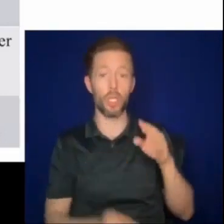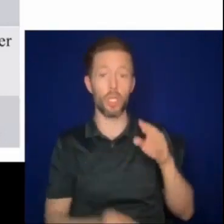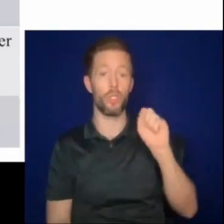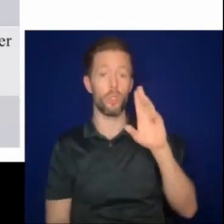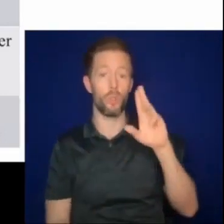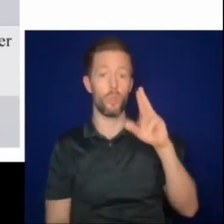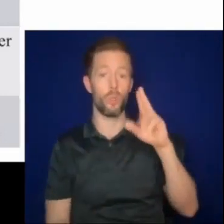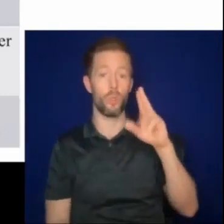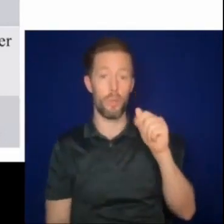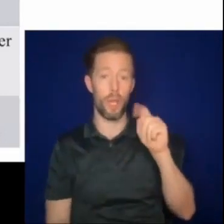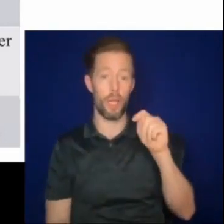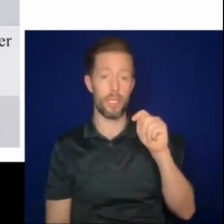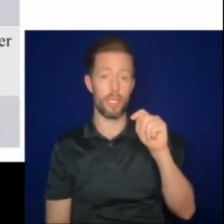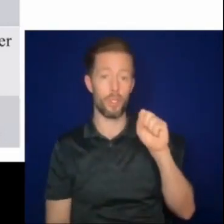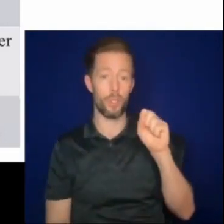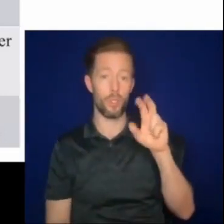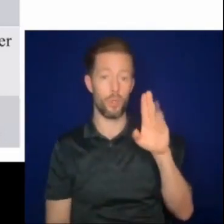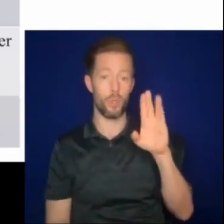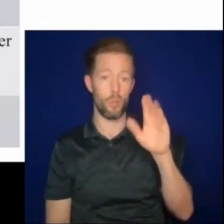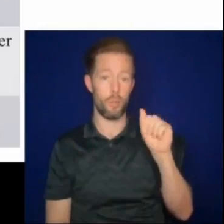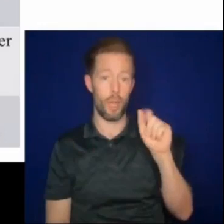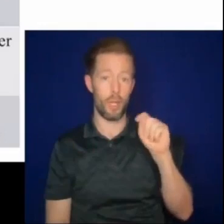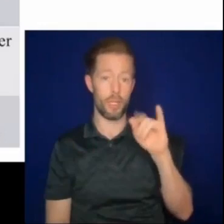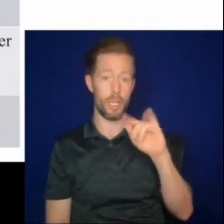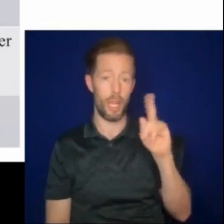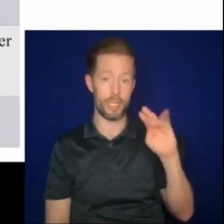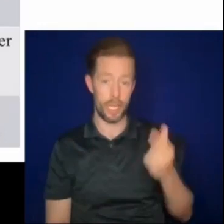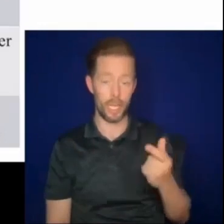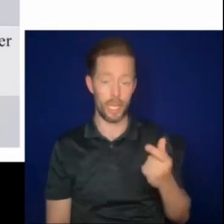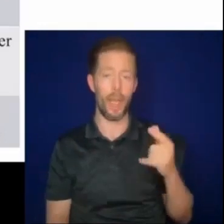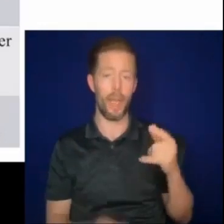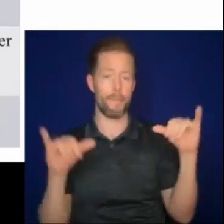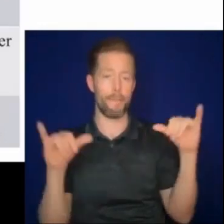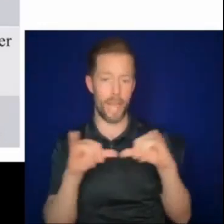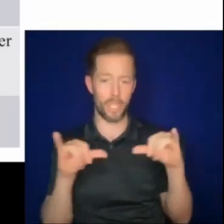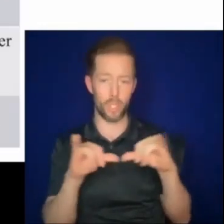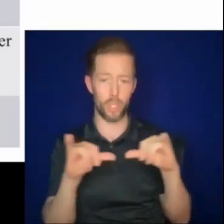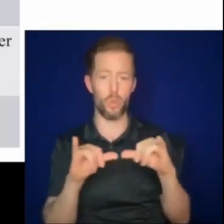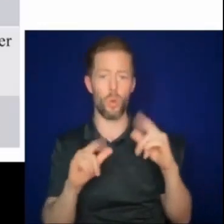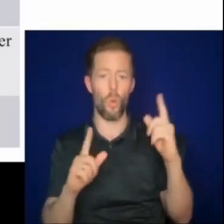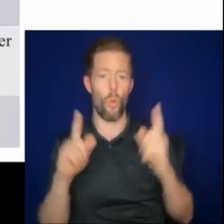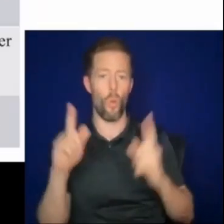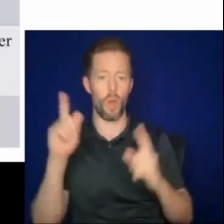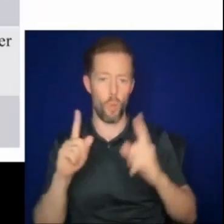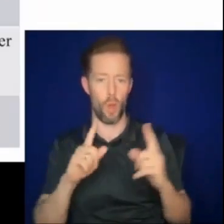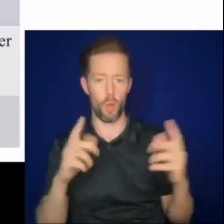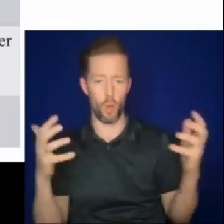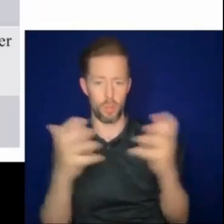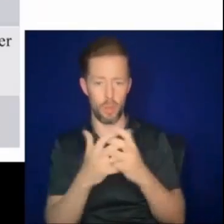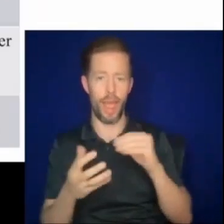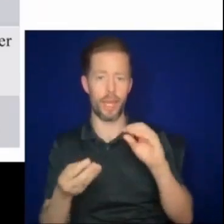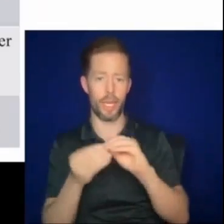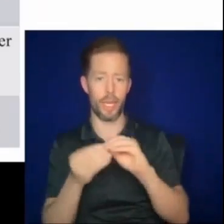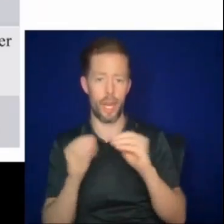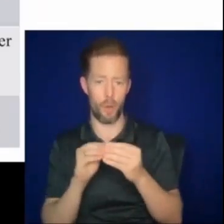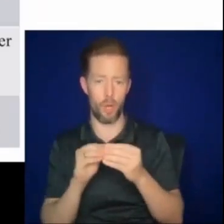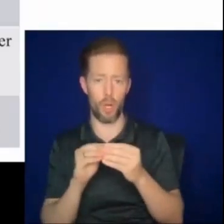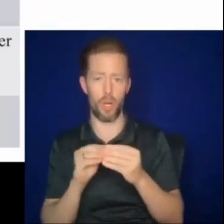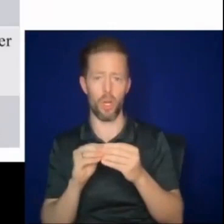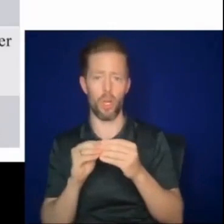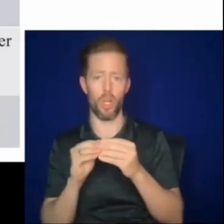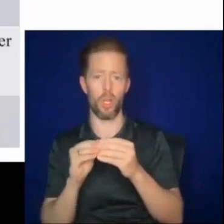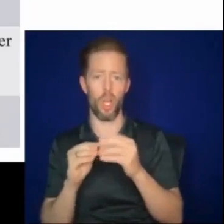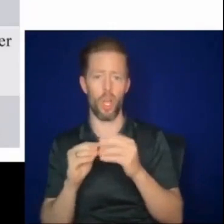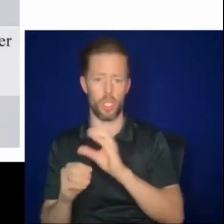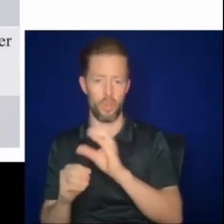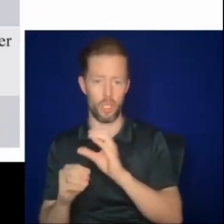at things such as subitizing, magnitude comparison, one-to-one correspondence, and number conservation. And